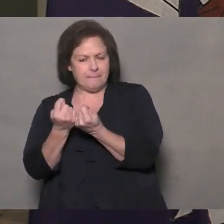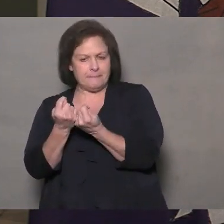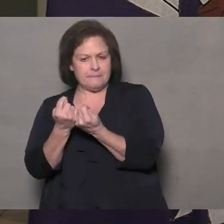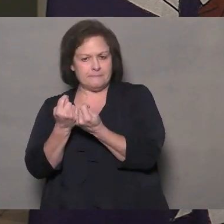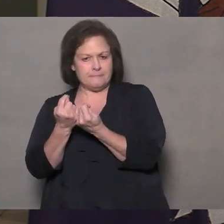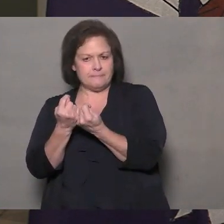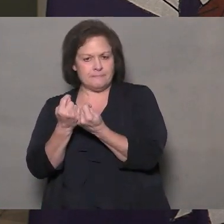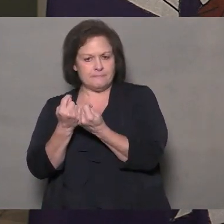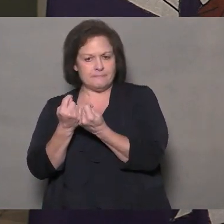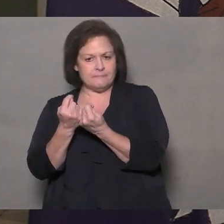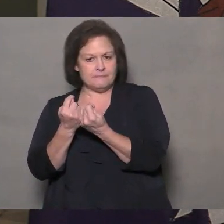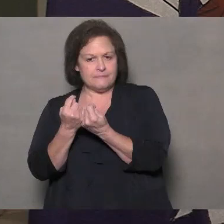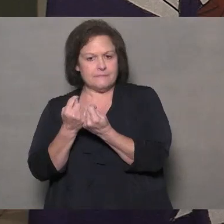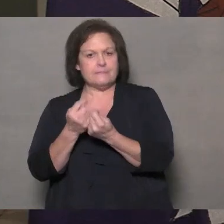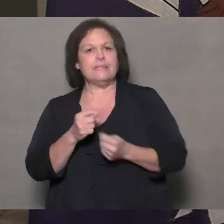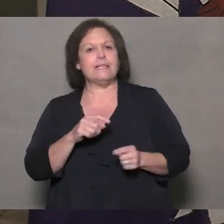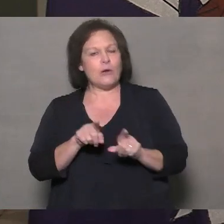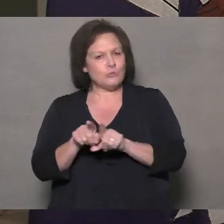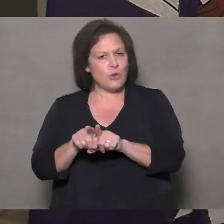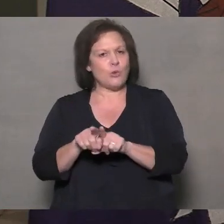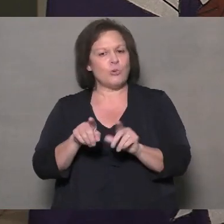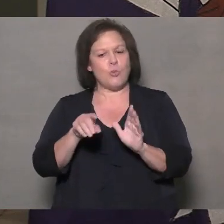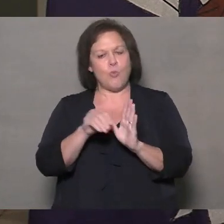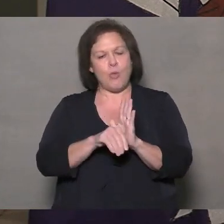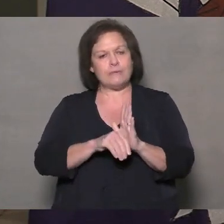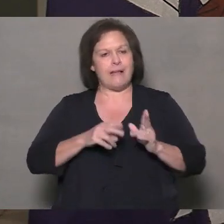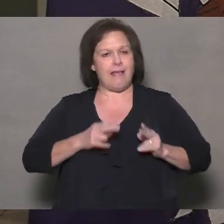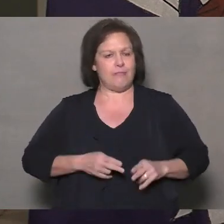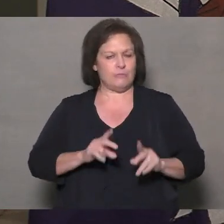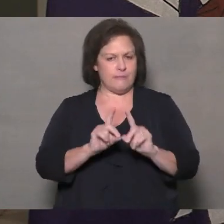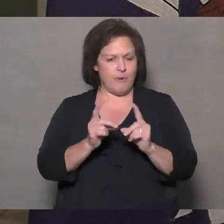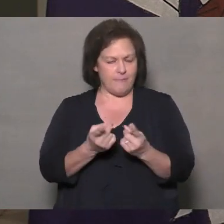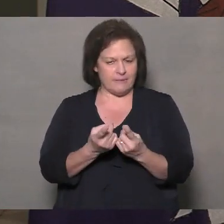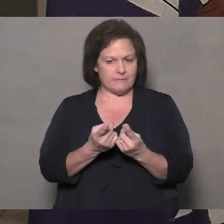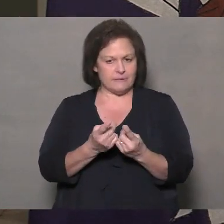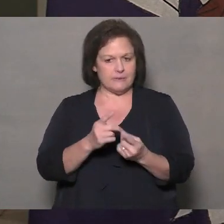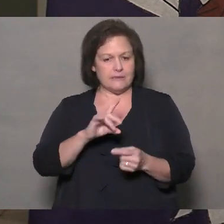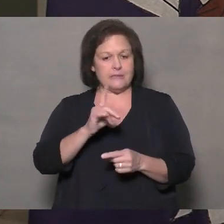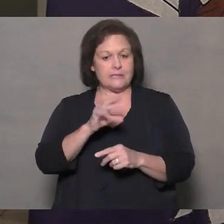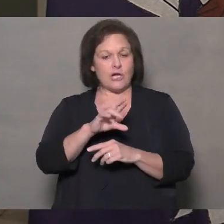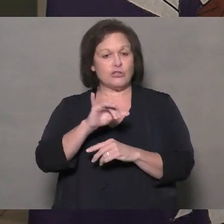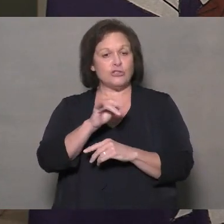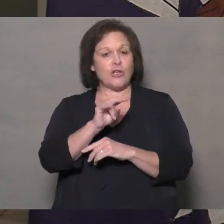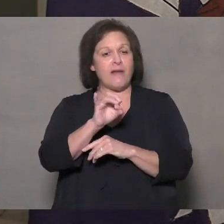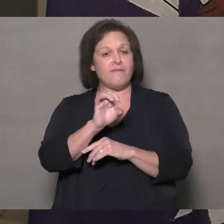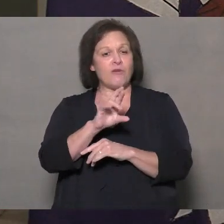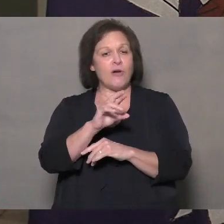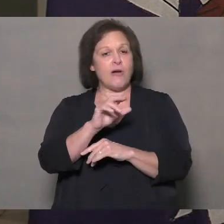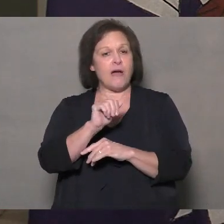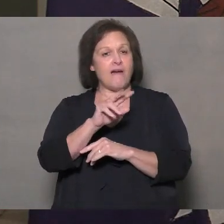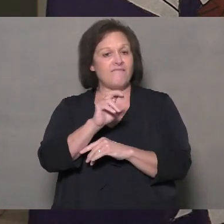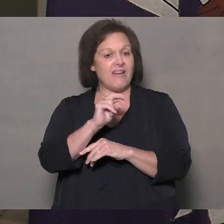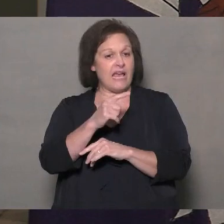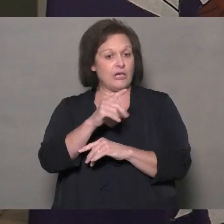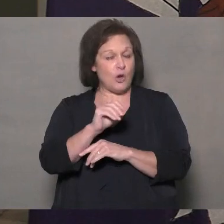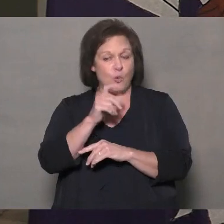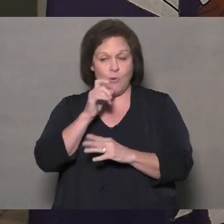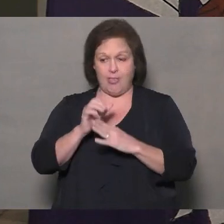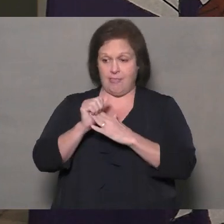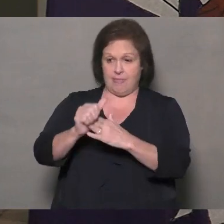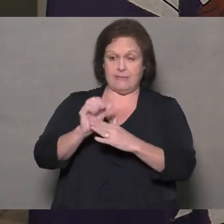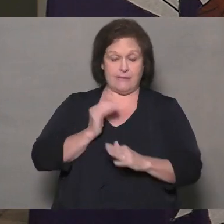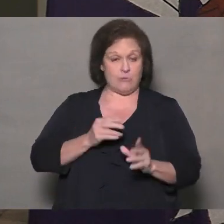and yes, by the New Orleans Health Department. Dr. Jennifer Avegno, who leads the health department